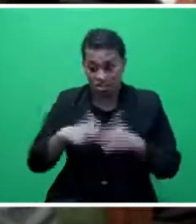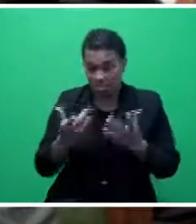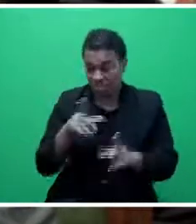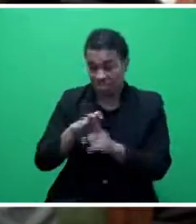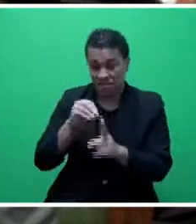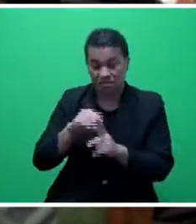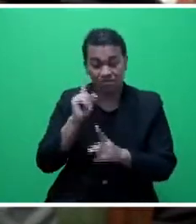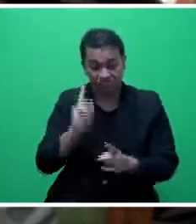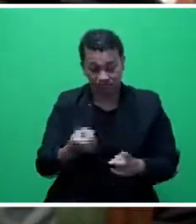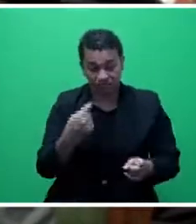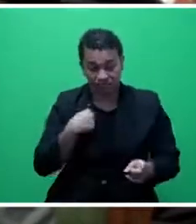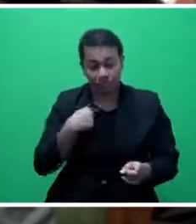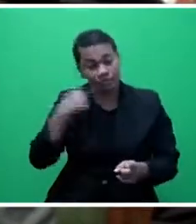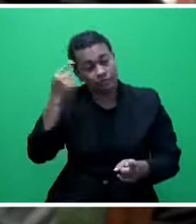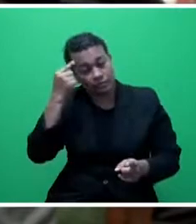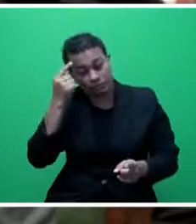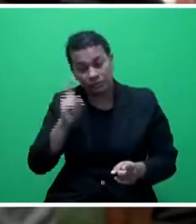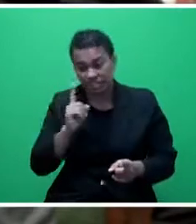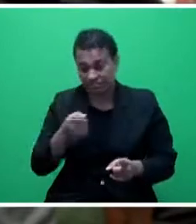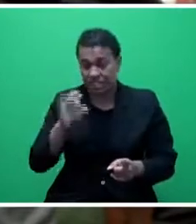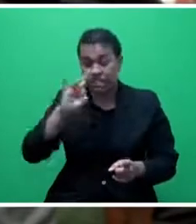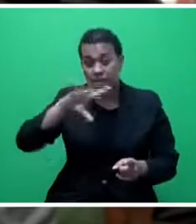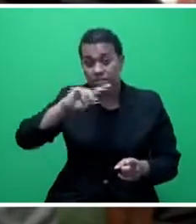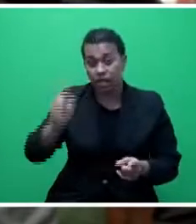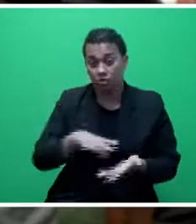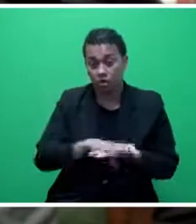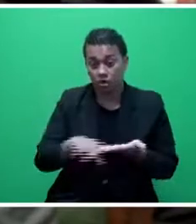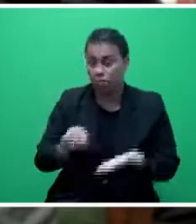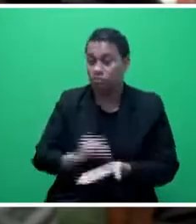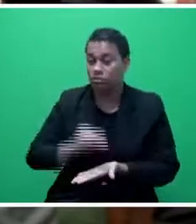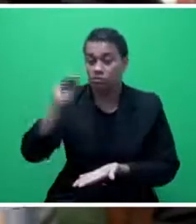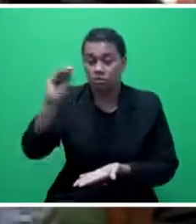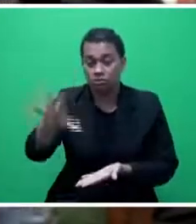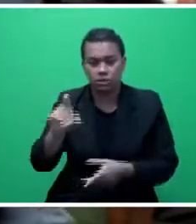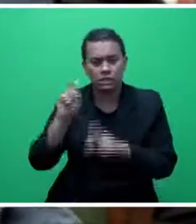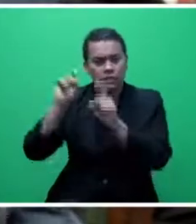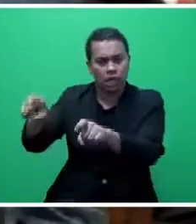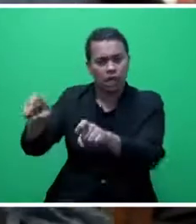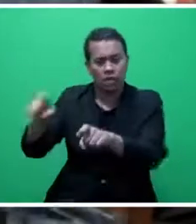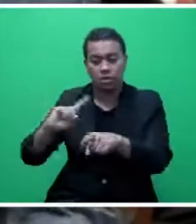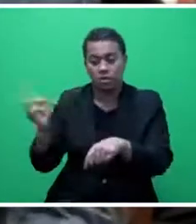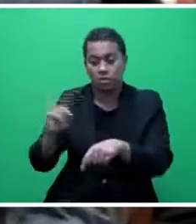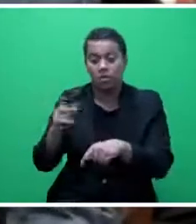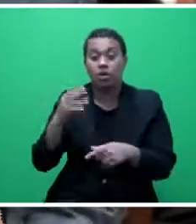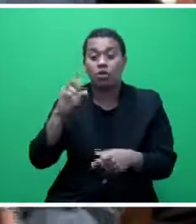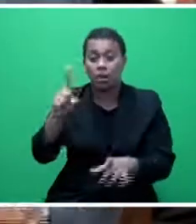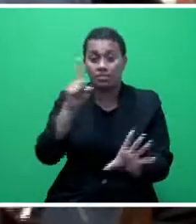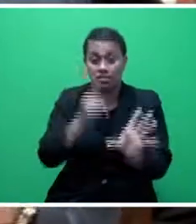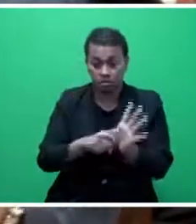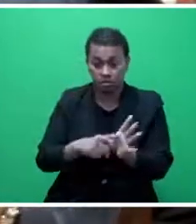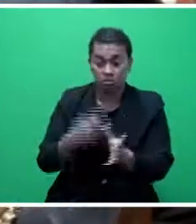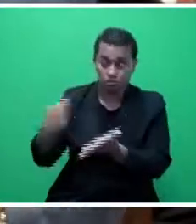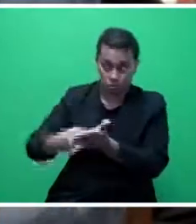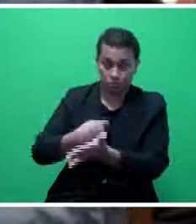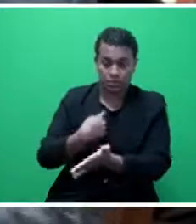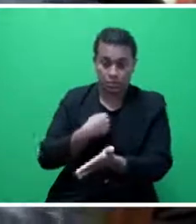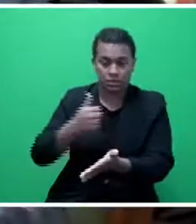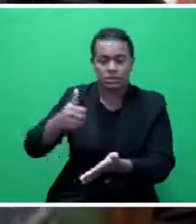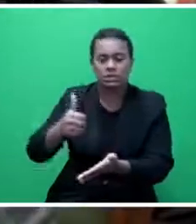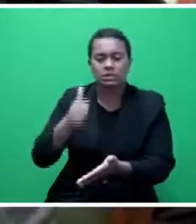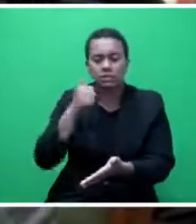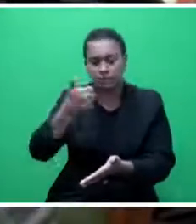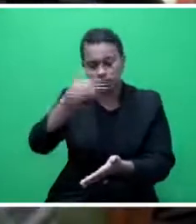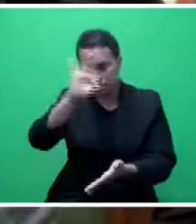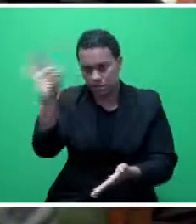your $10,000 and you say, I want to fix it for 2 years, or 1 year you pay me 6% interest rate, that 6% that you are getting will mean